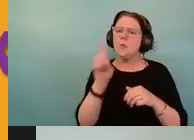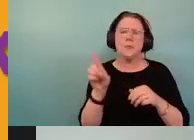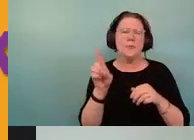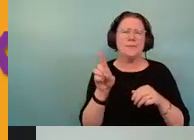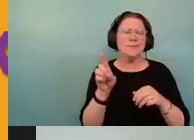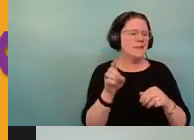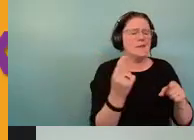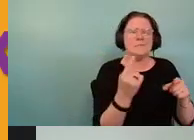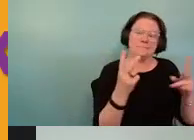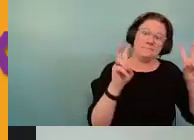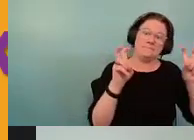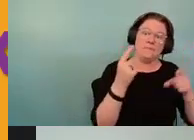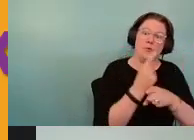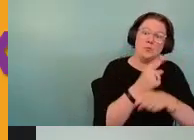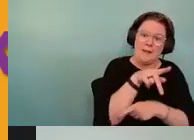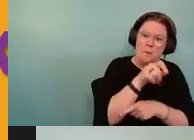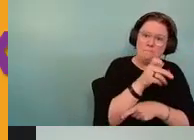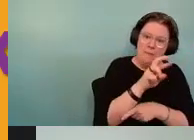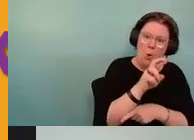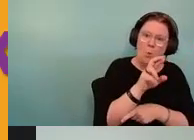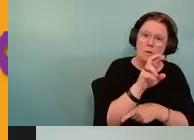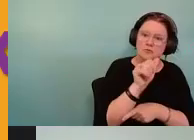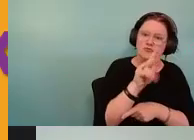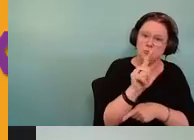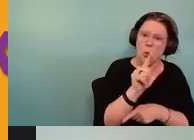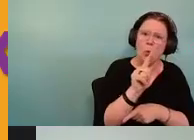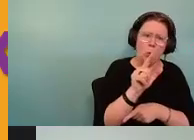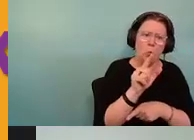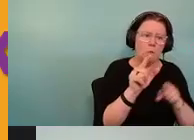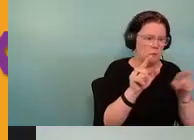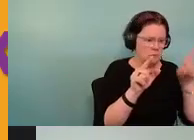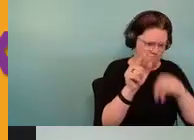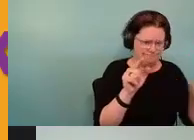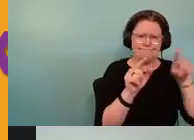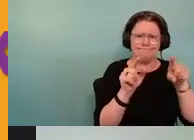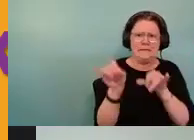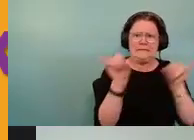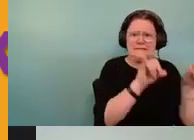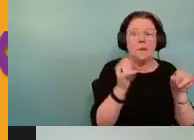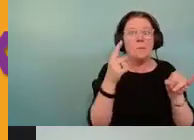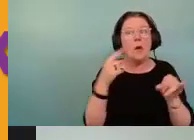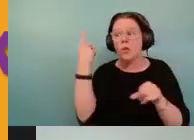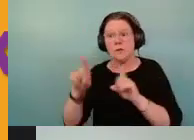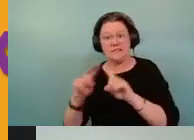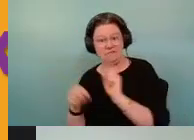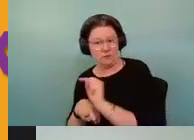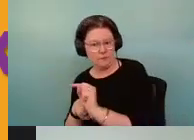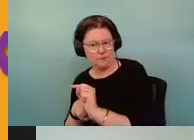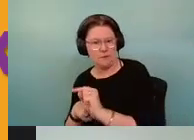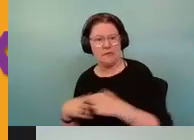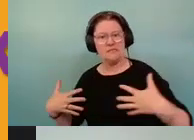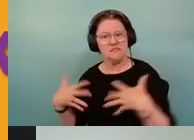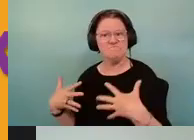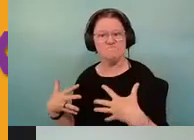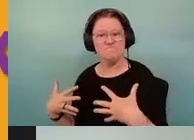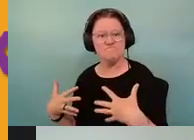power and control issues, but they look differently for different reasons for people with disabilities. So